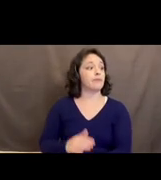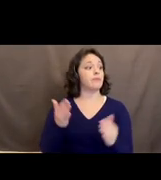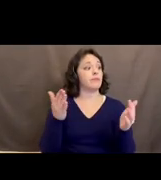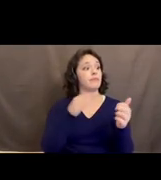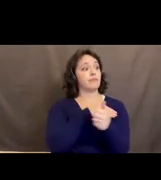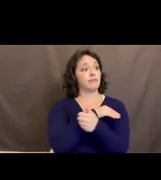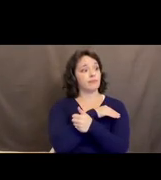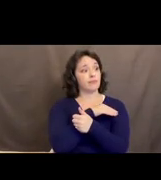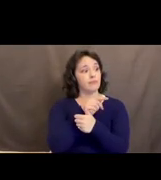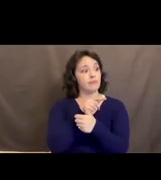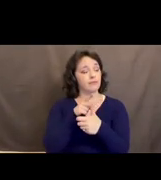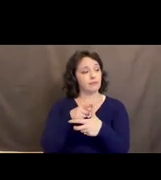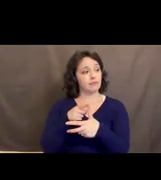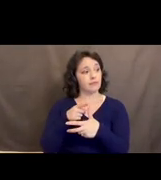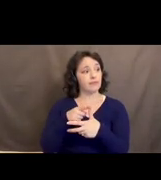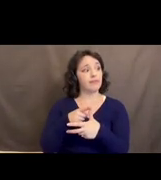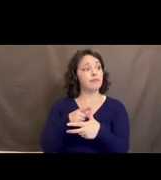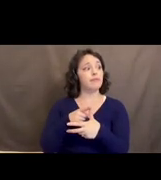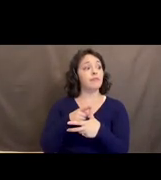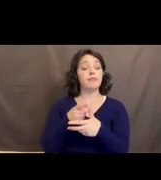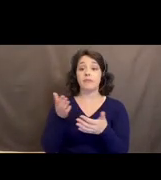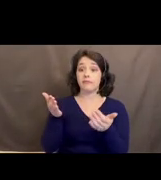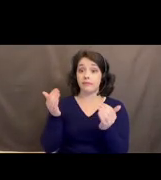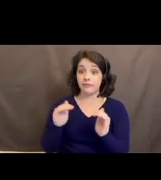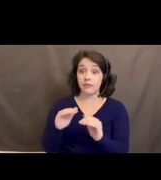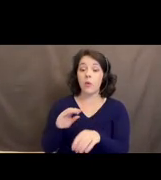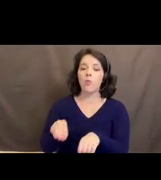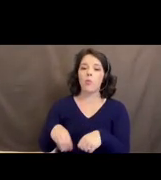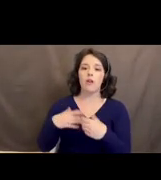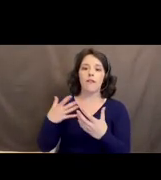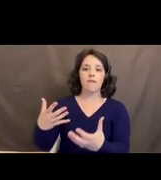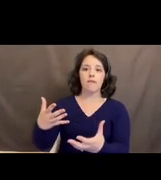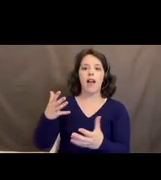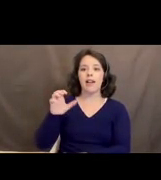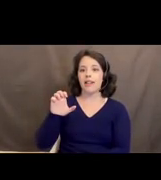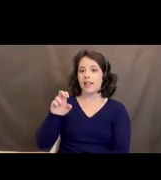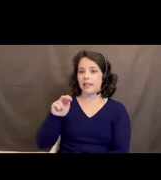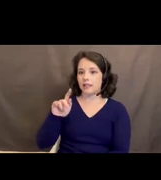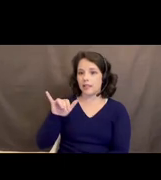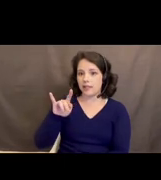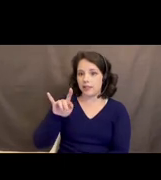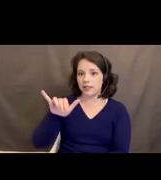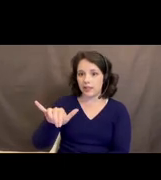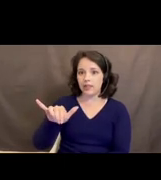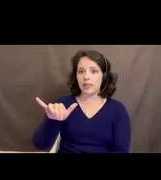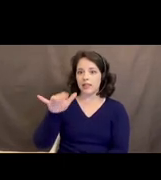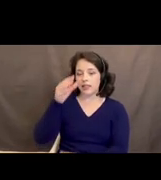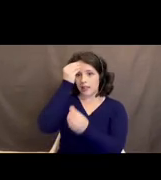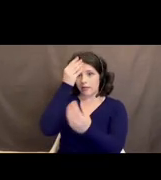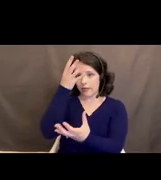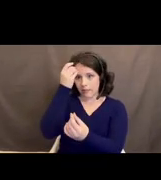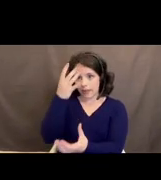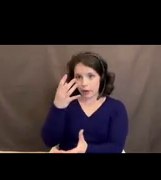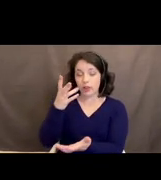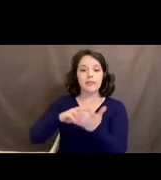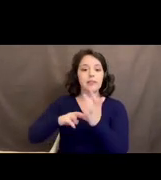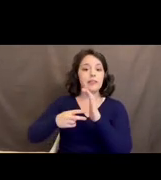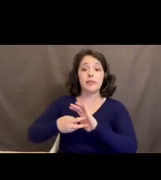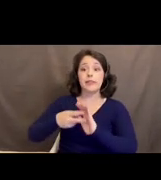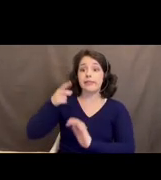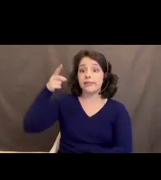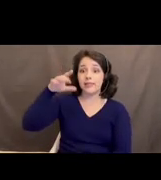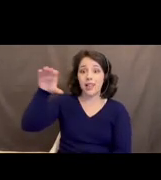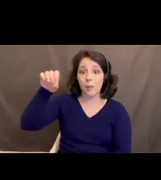And the next piece is providing entity information. So we're looking for you to tell us a little bit about the entity, right? So the name,